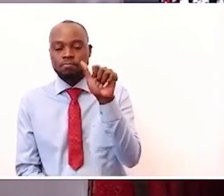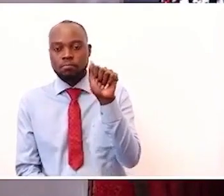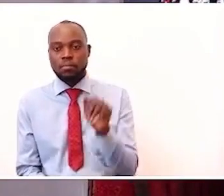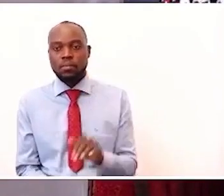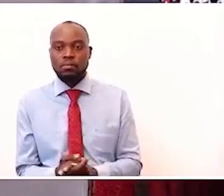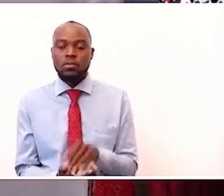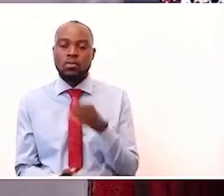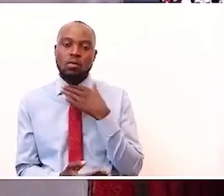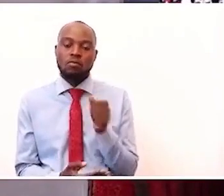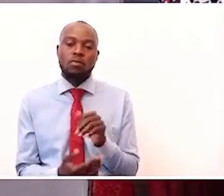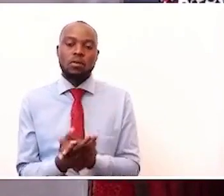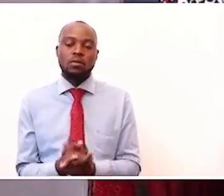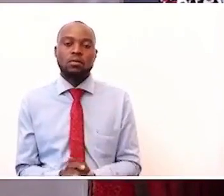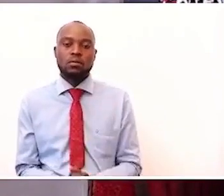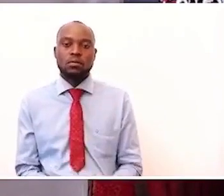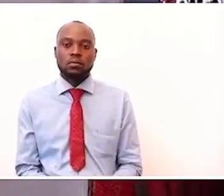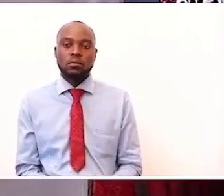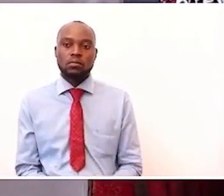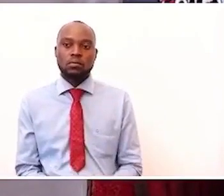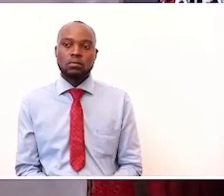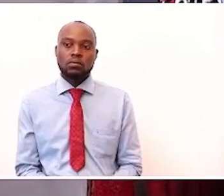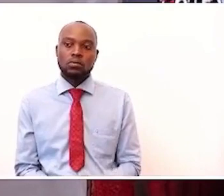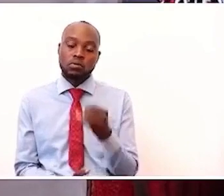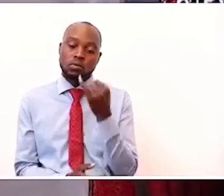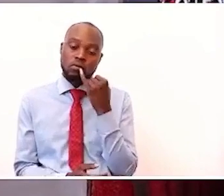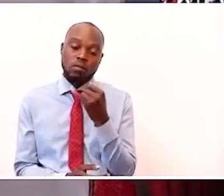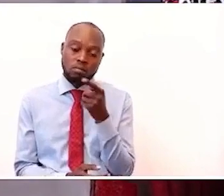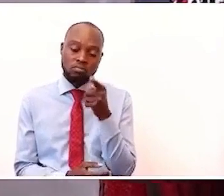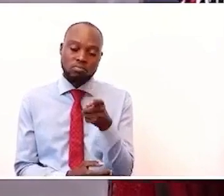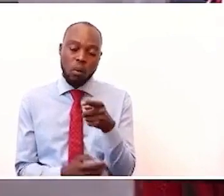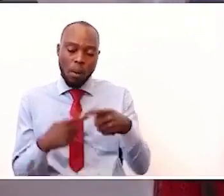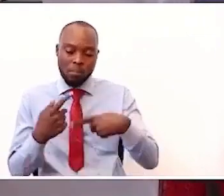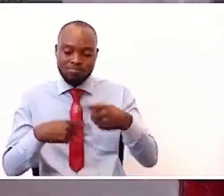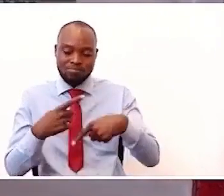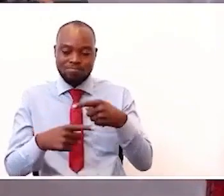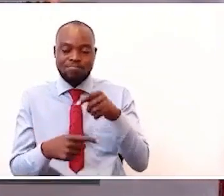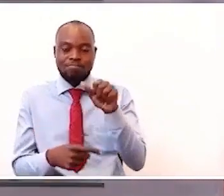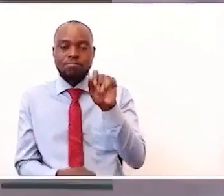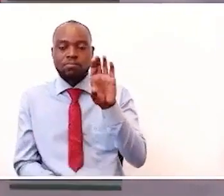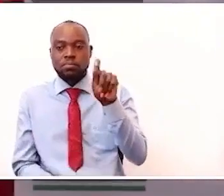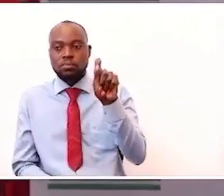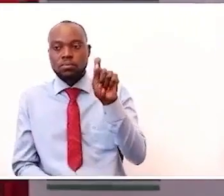I just want to inform you about the processes of the AFCFTA when it started.